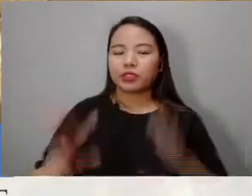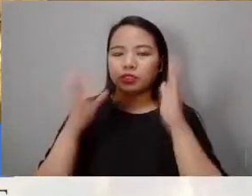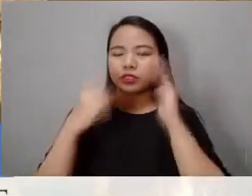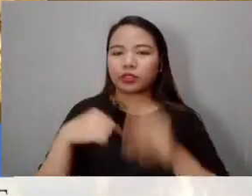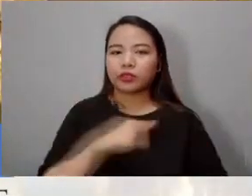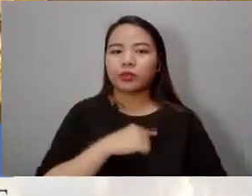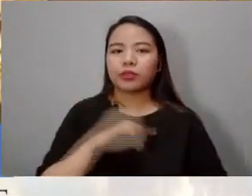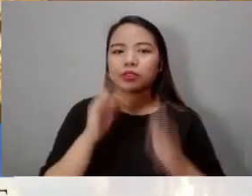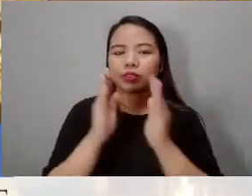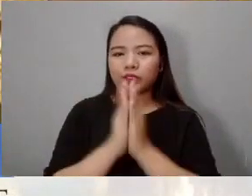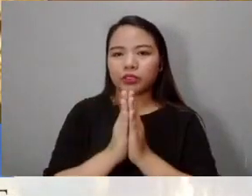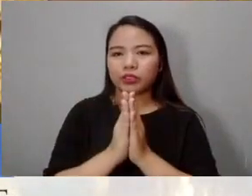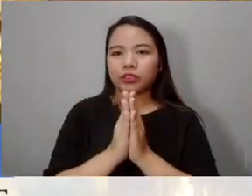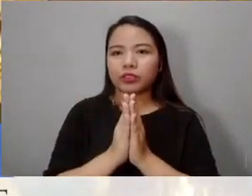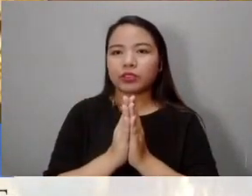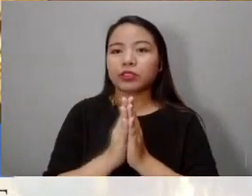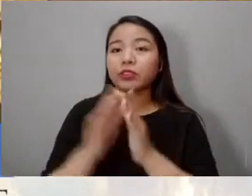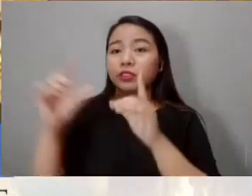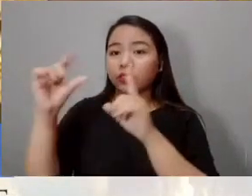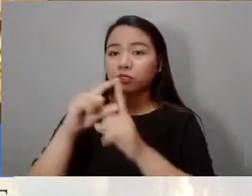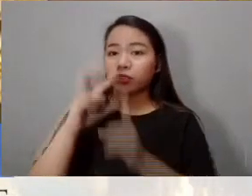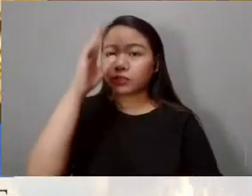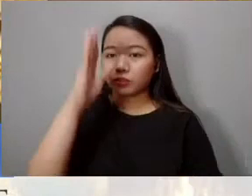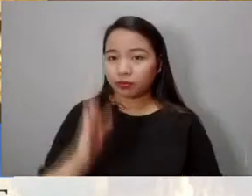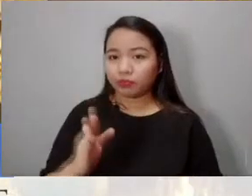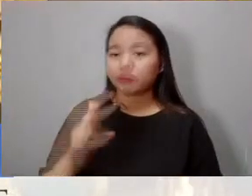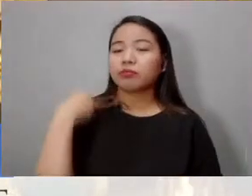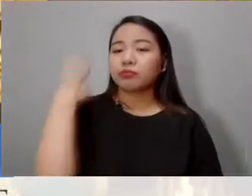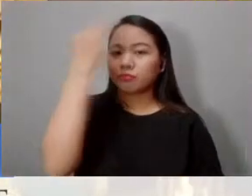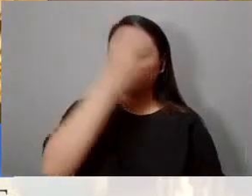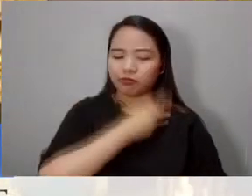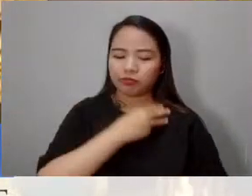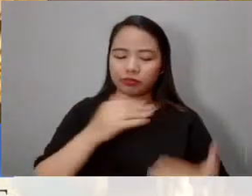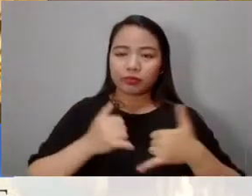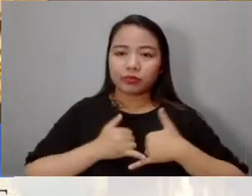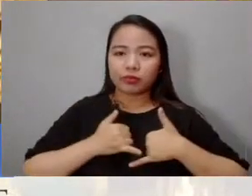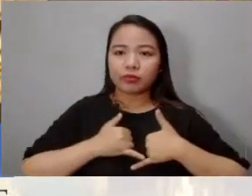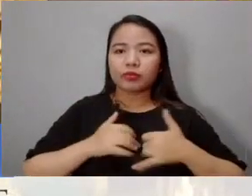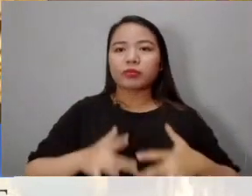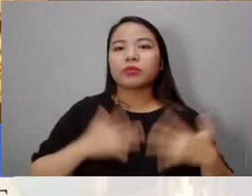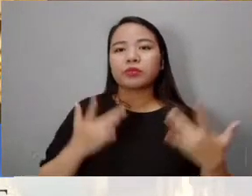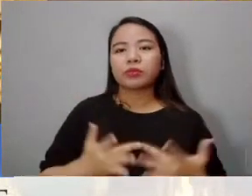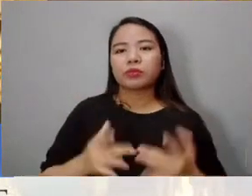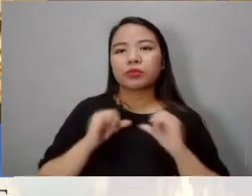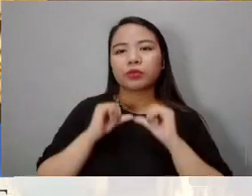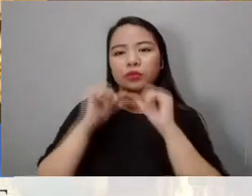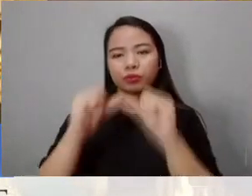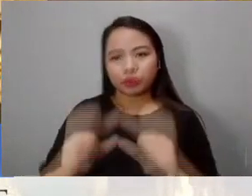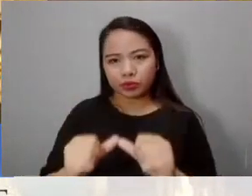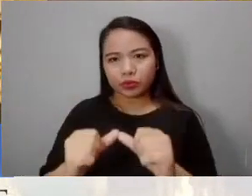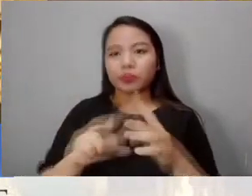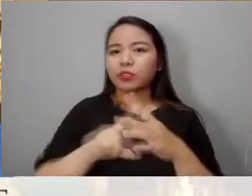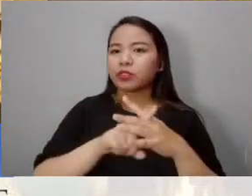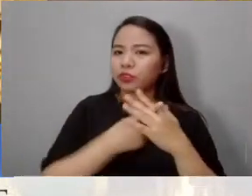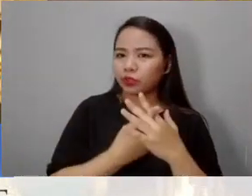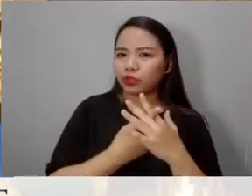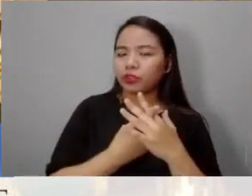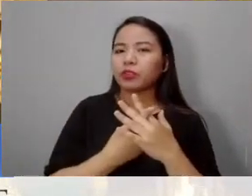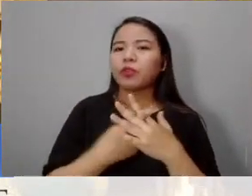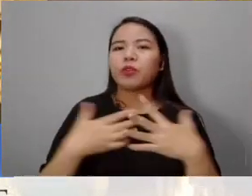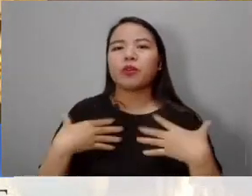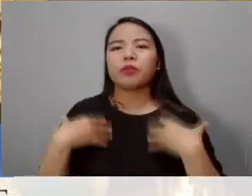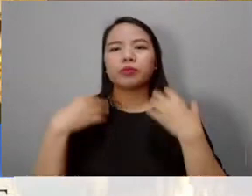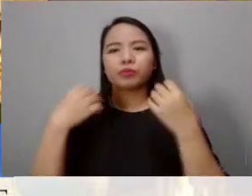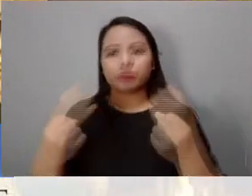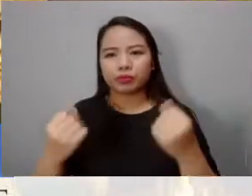That the word of God, which Mary treasured in her heart, may continue to be the source of nourishment in the lives of the